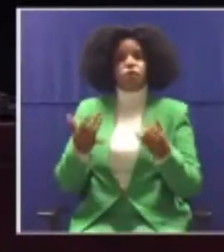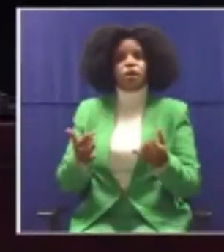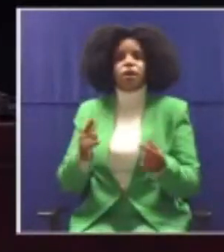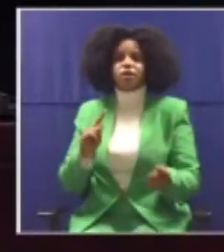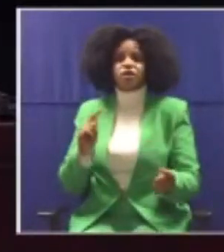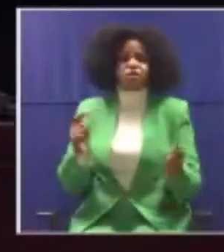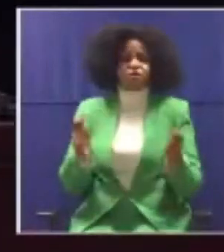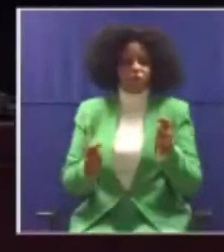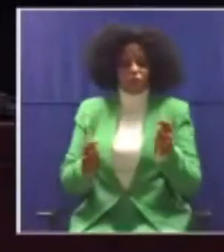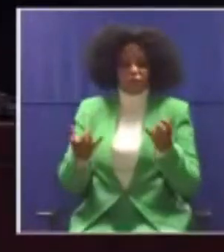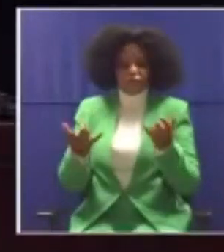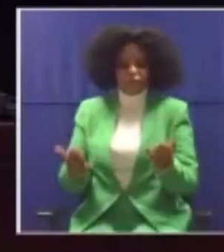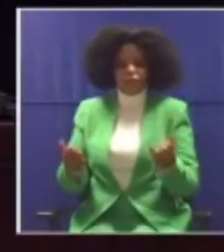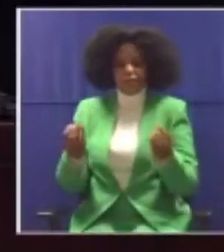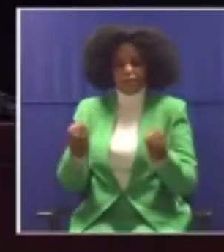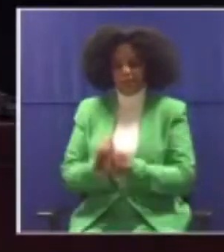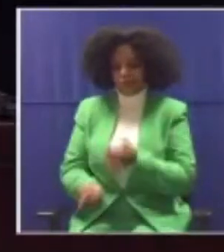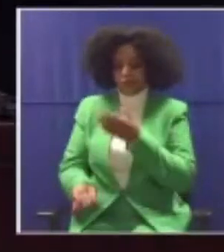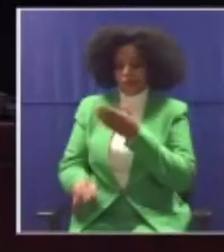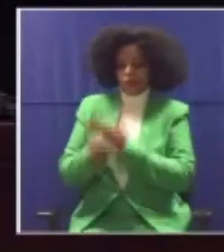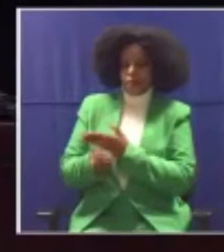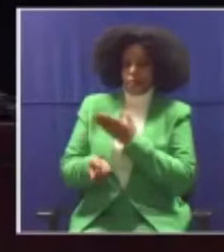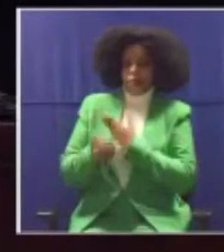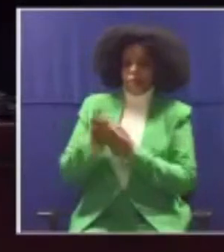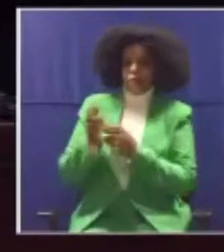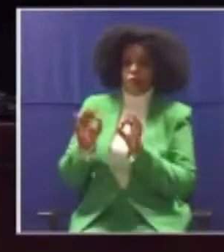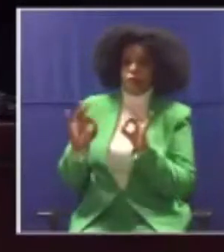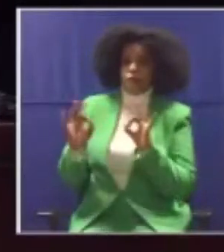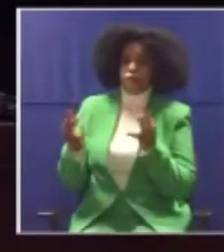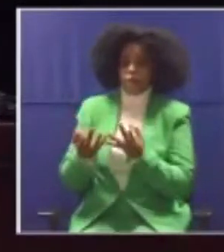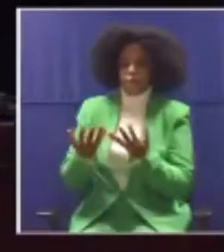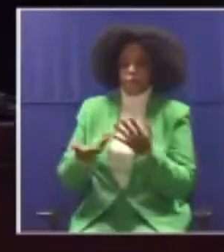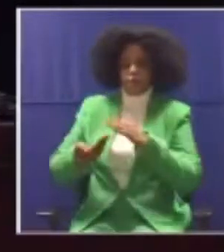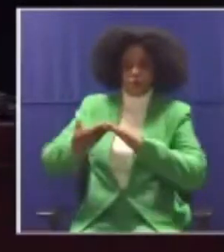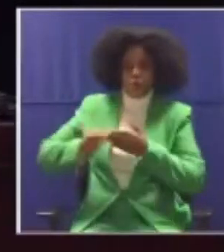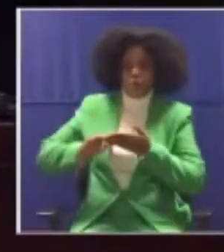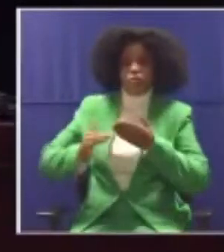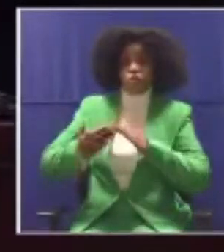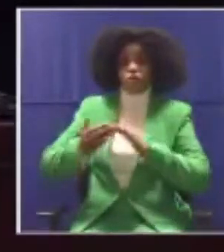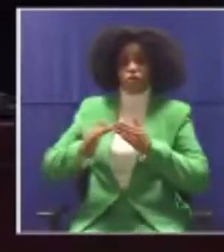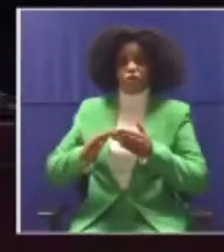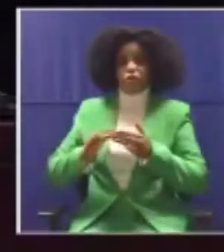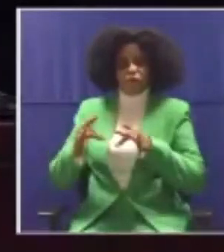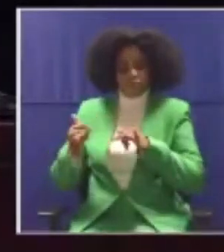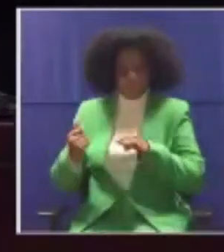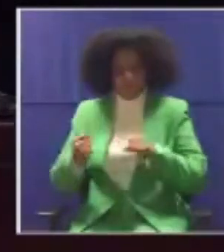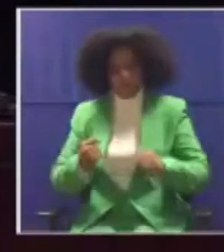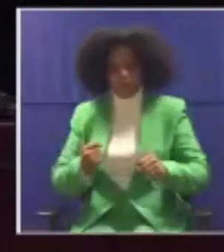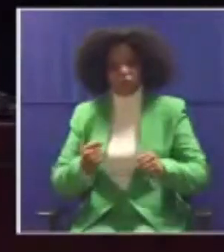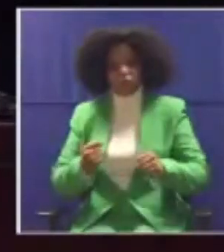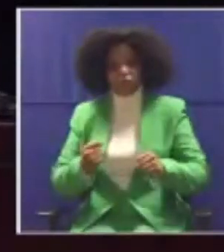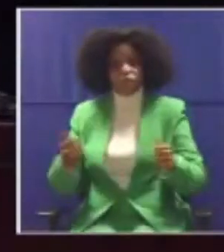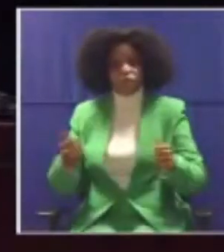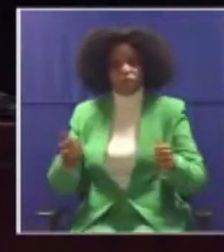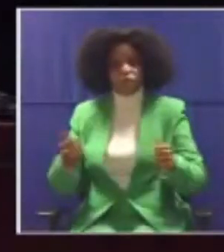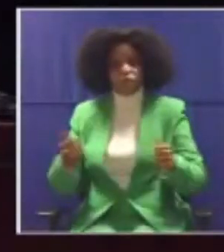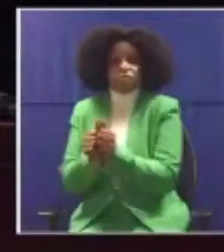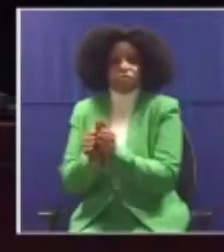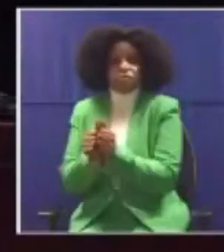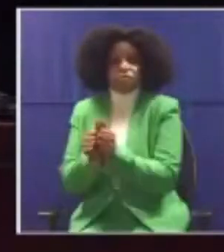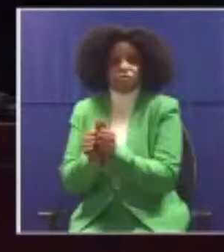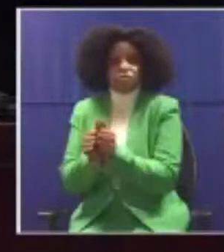affecting families and communities. And lastly, strengthen partnerships with the communities